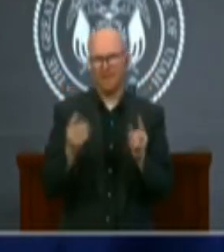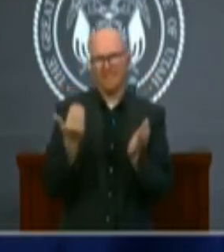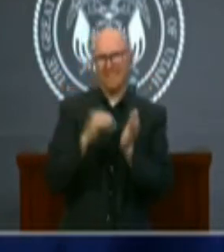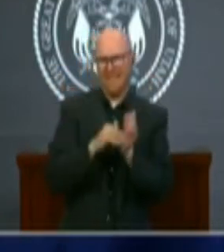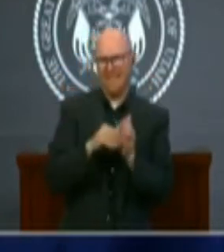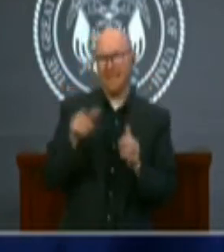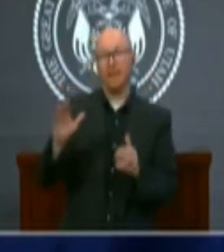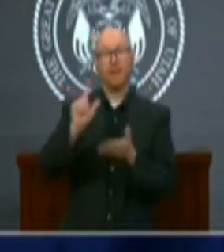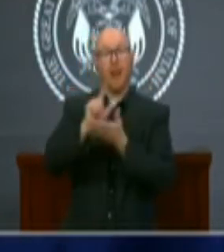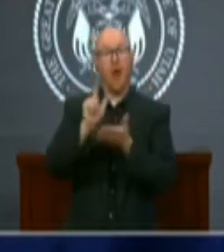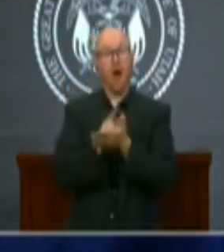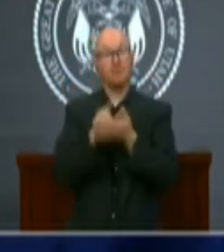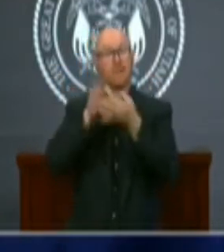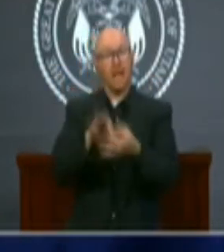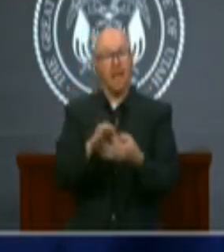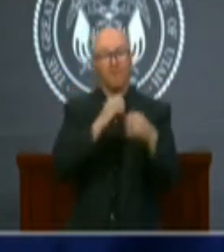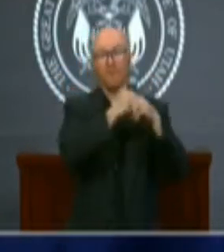messy.